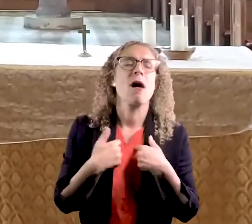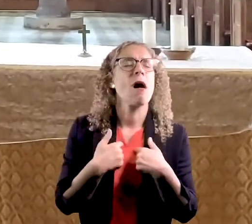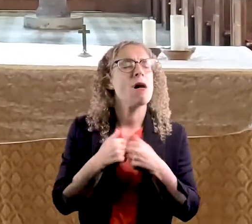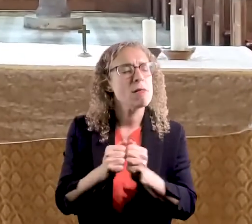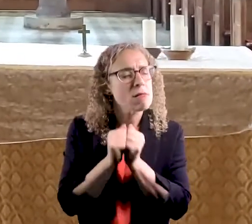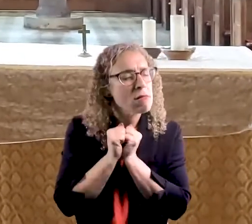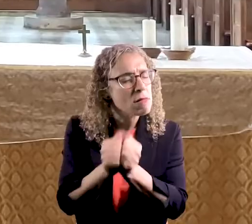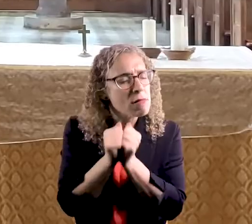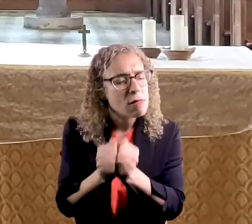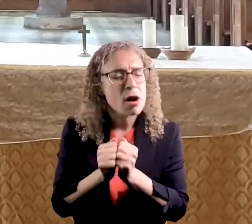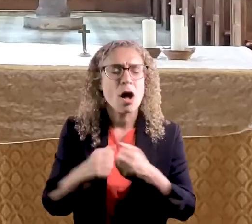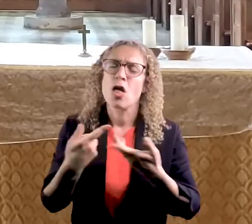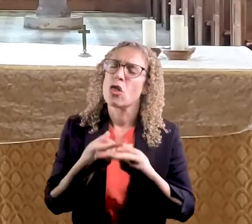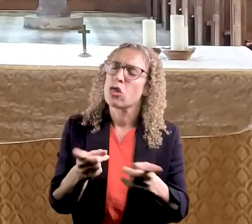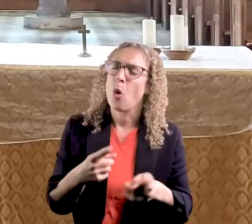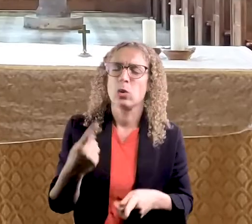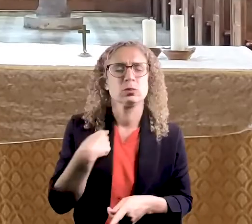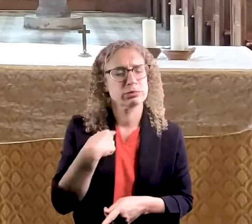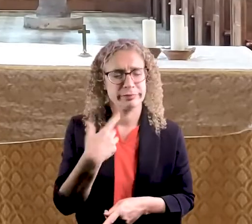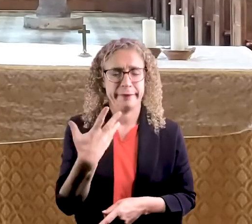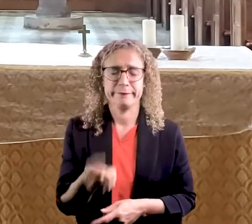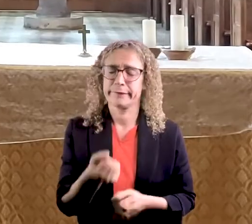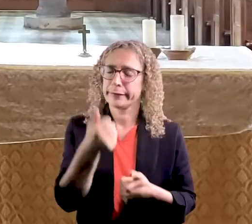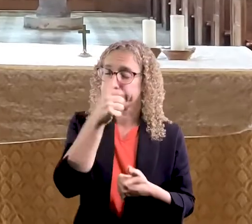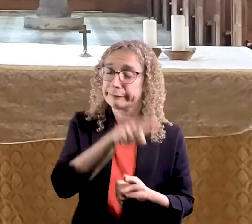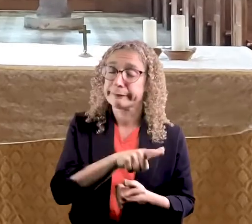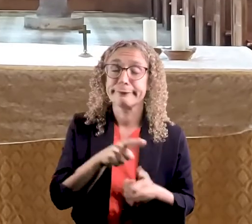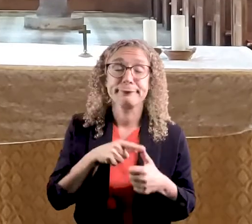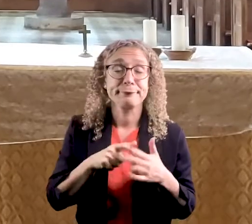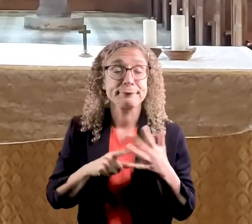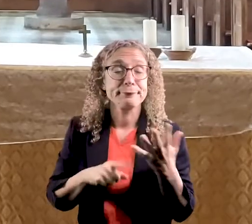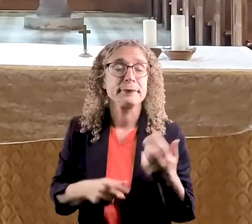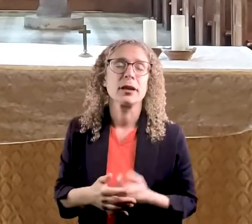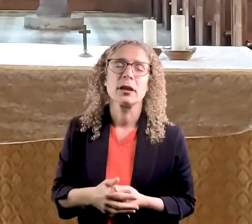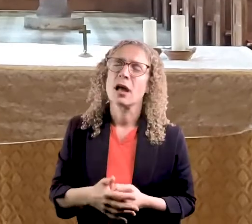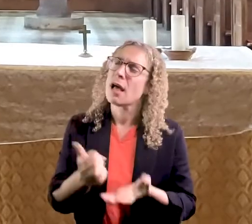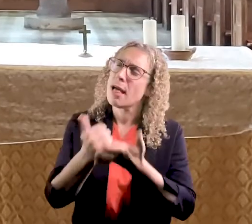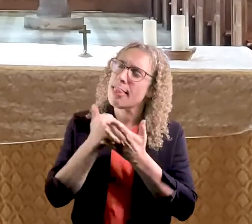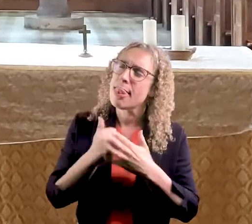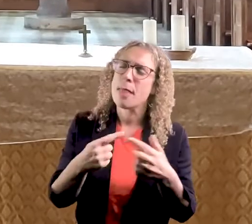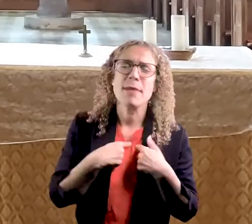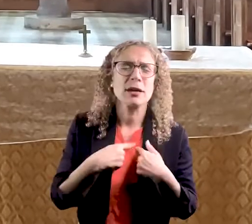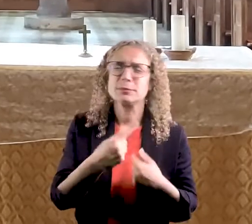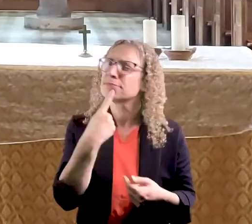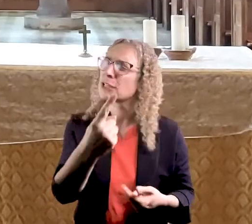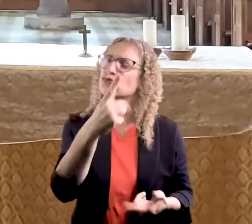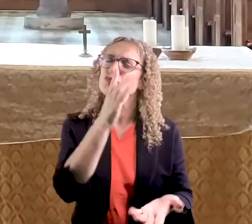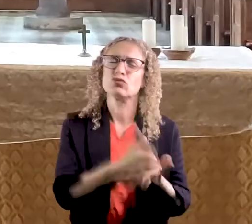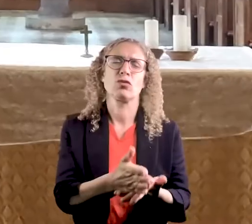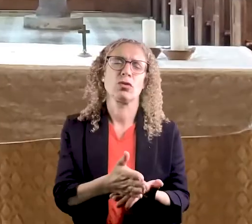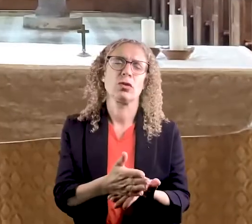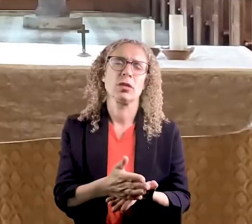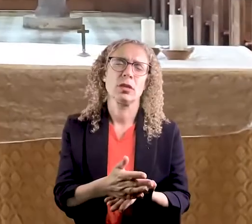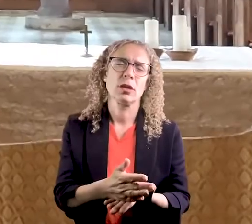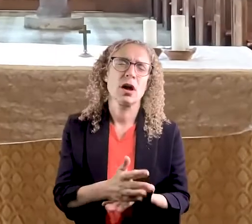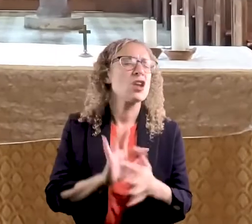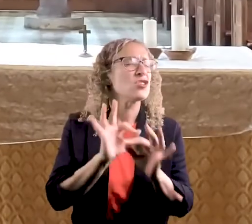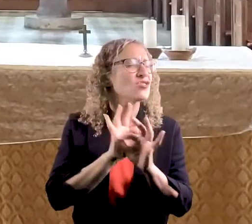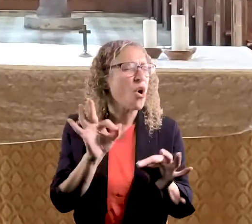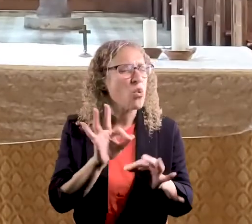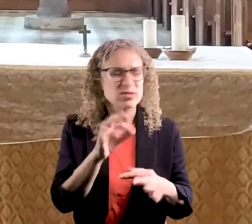Help us to appreciate and value our own good fortune, to be honest and